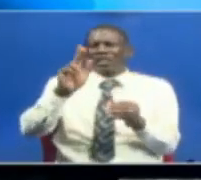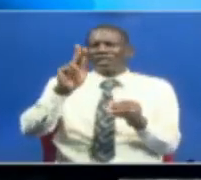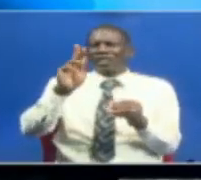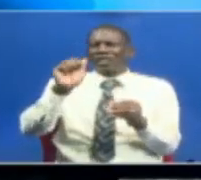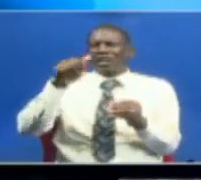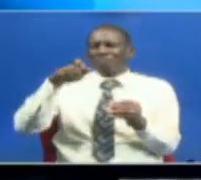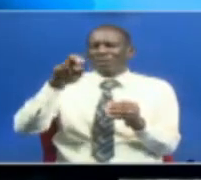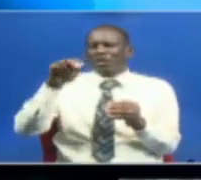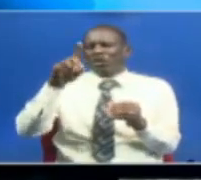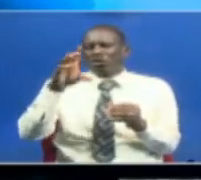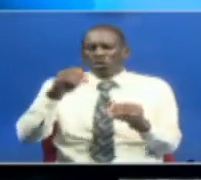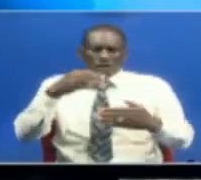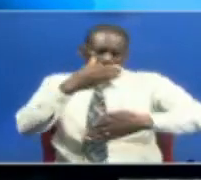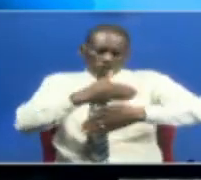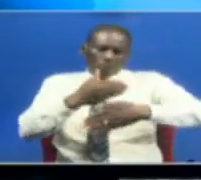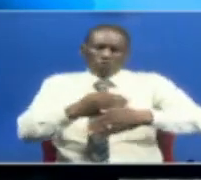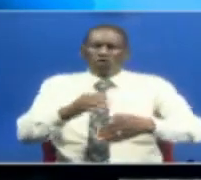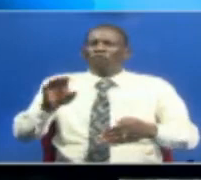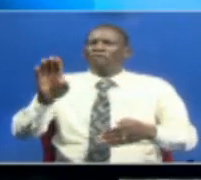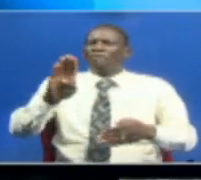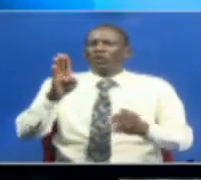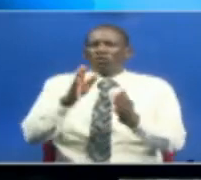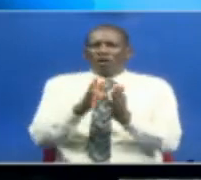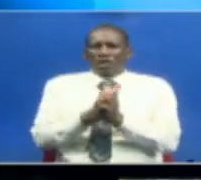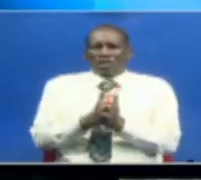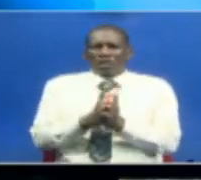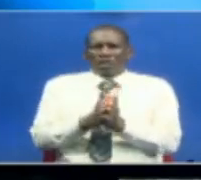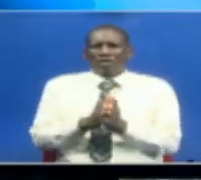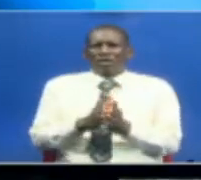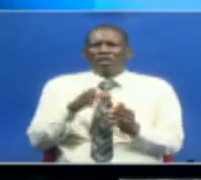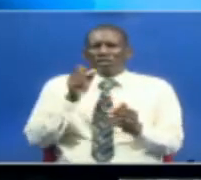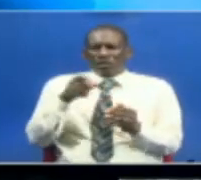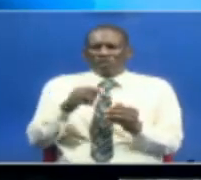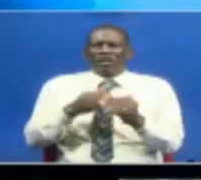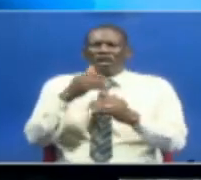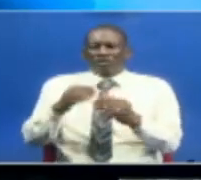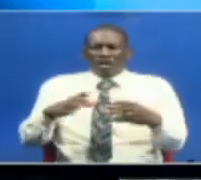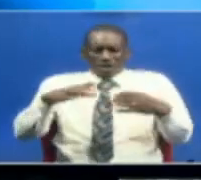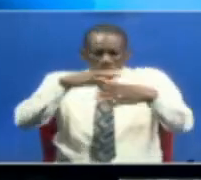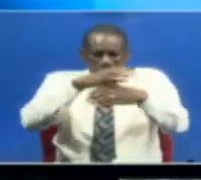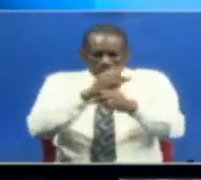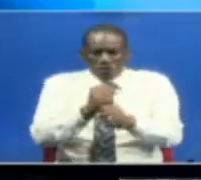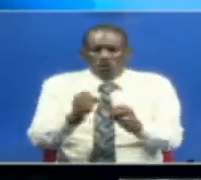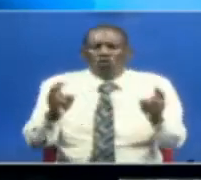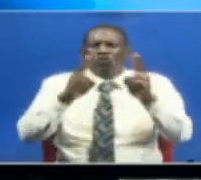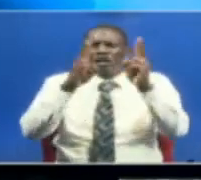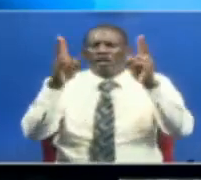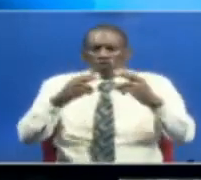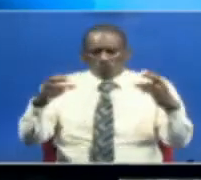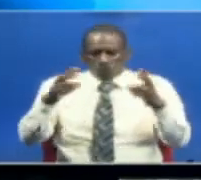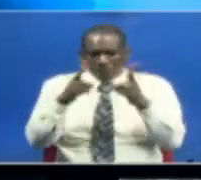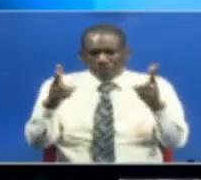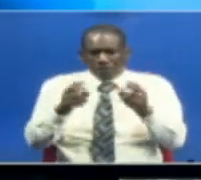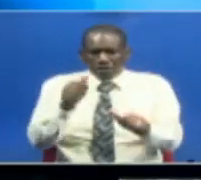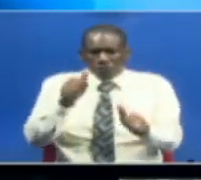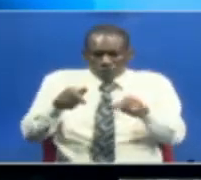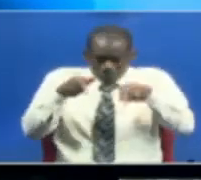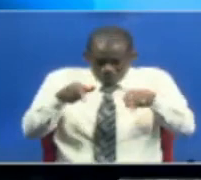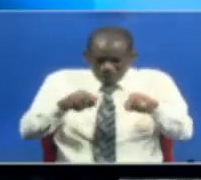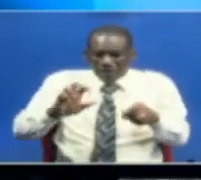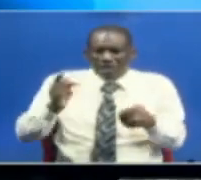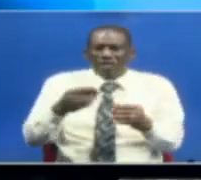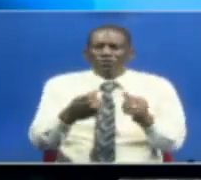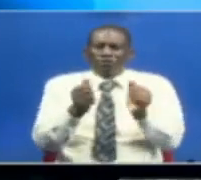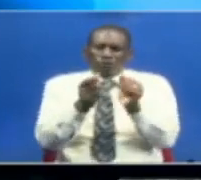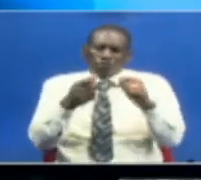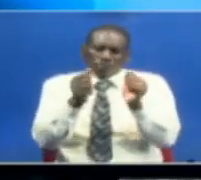Turkana counties following an intervention by Interpeace, which is a global peace-building organization that has been in the country since 1994.